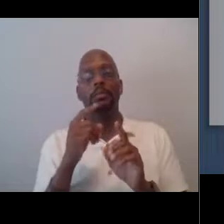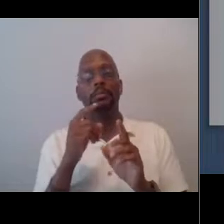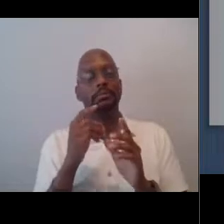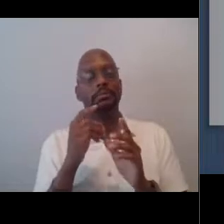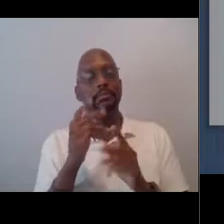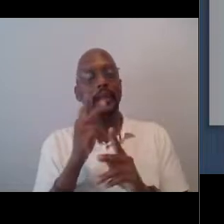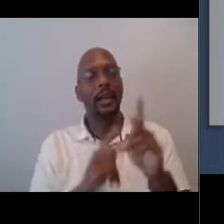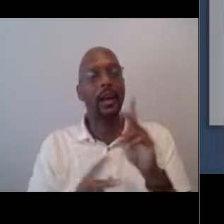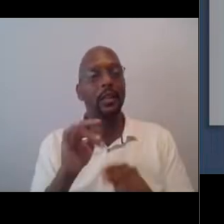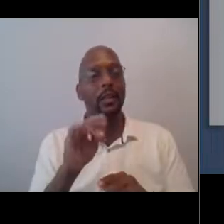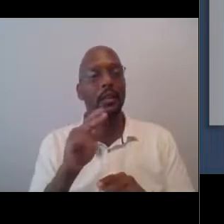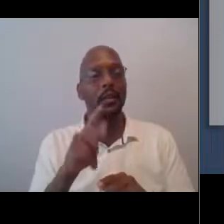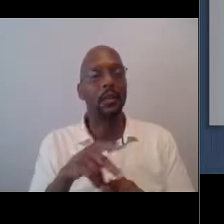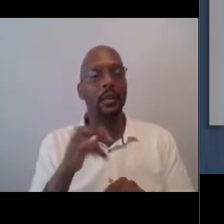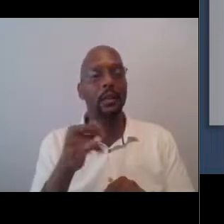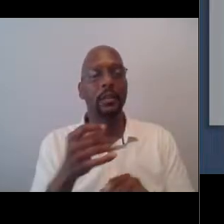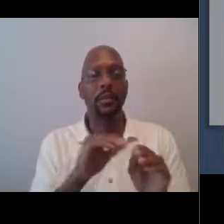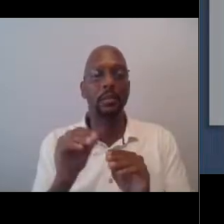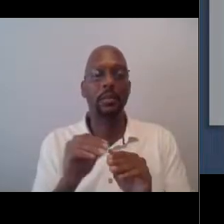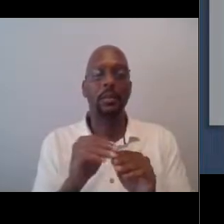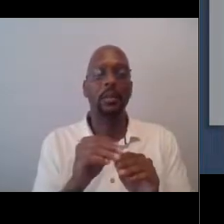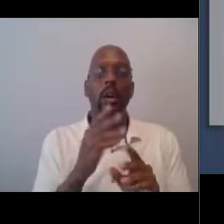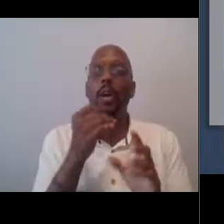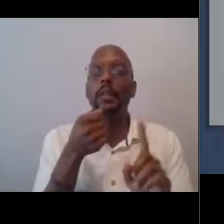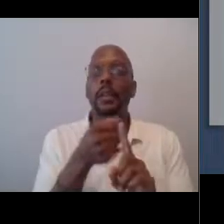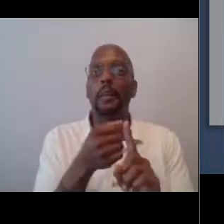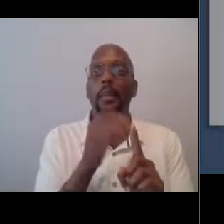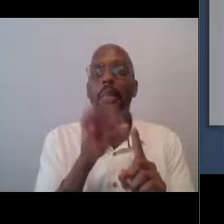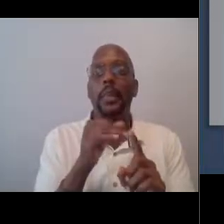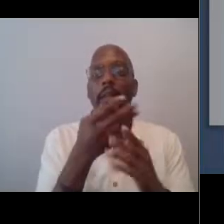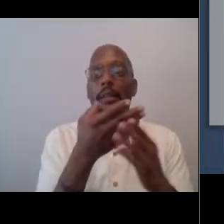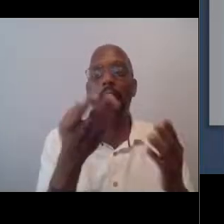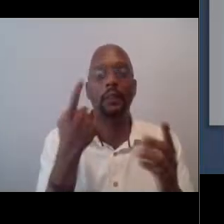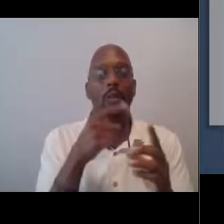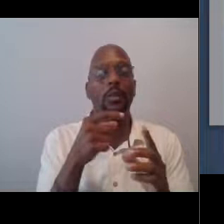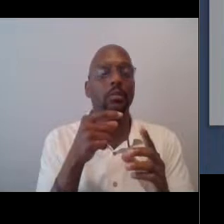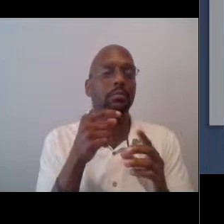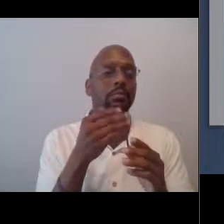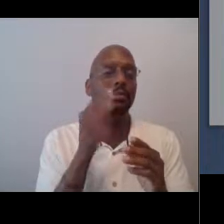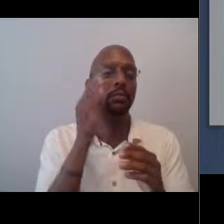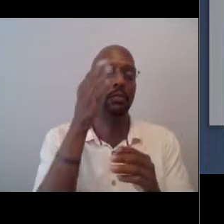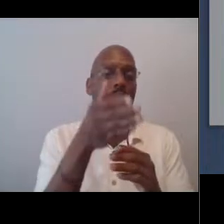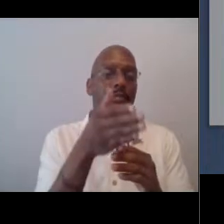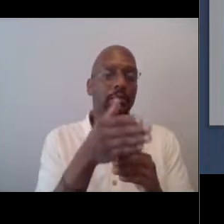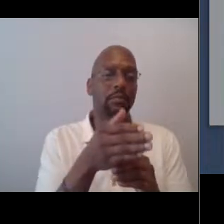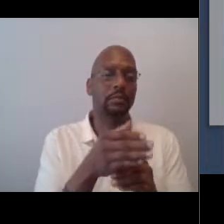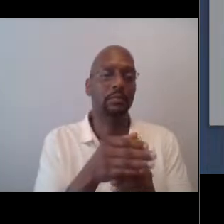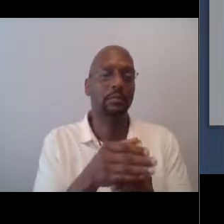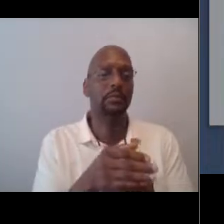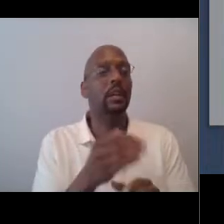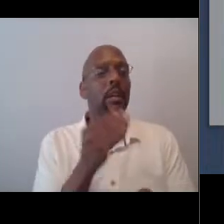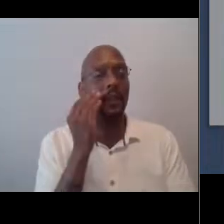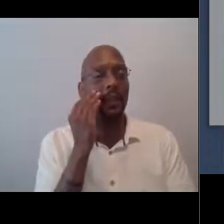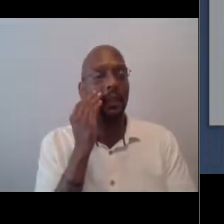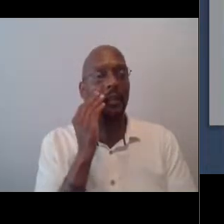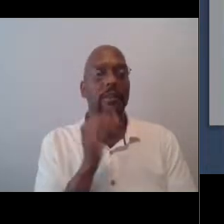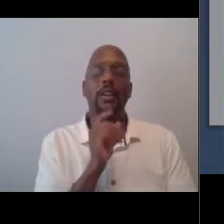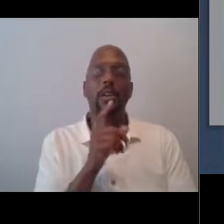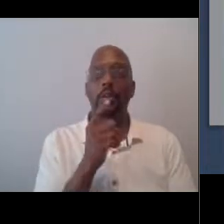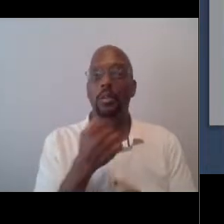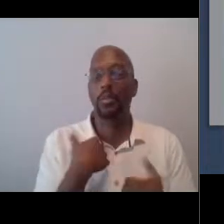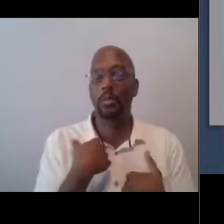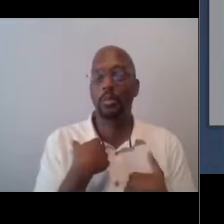doing the projects, and then ultimately impact those indicators. Great, and I would just say this would be very valuable. I'm not sure if you've connected with the